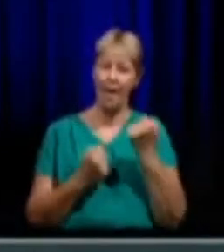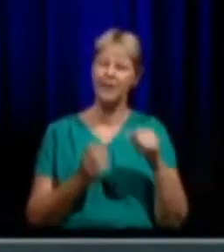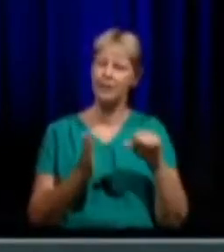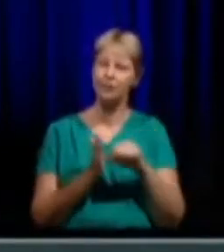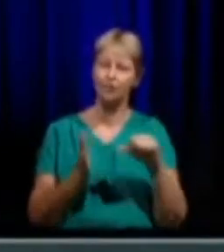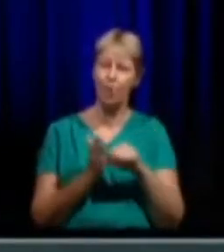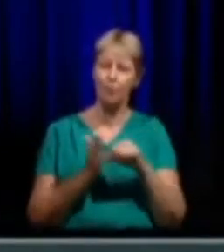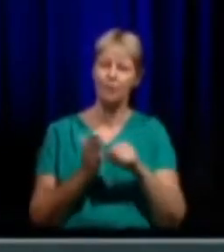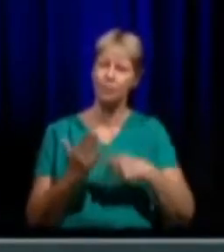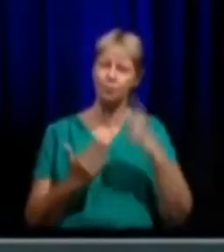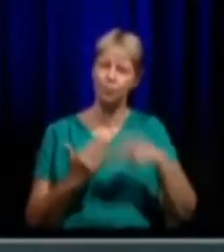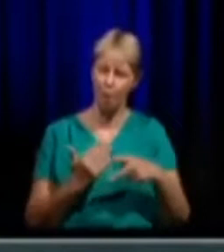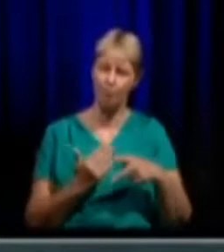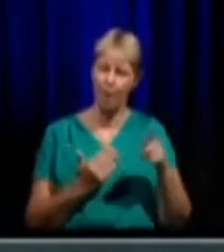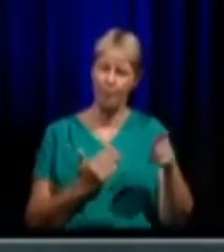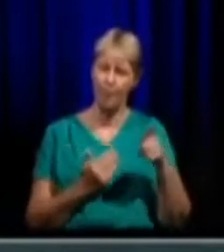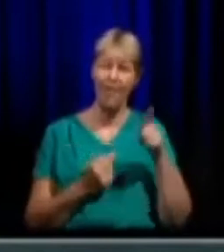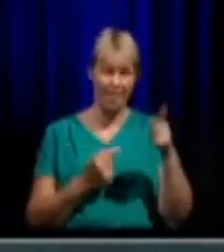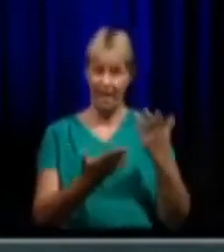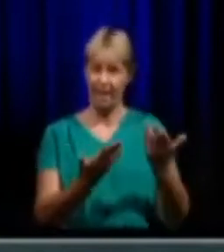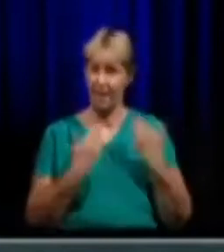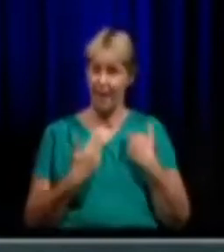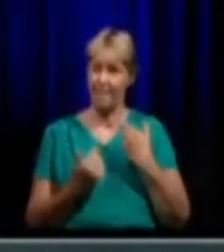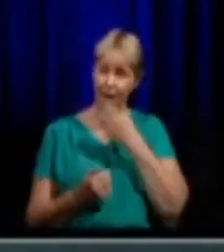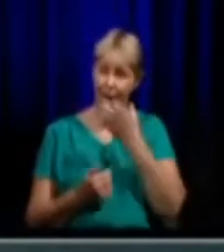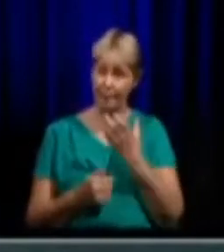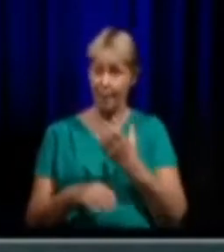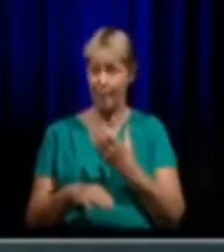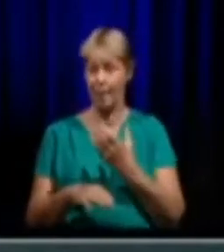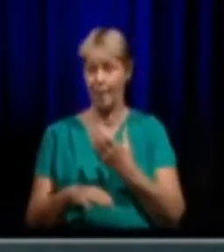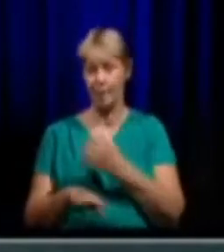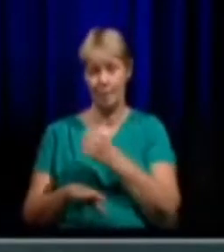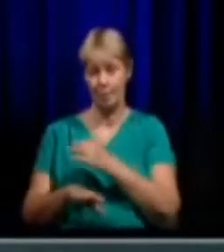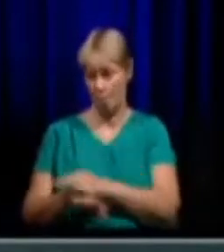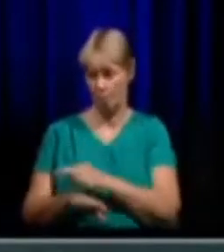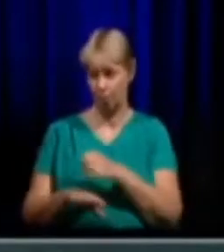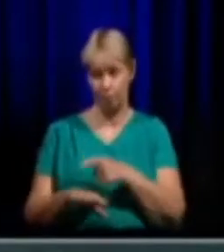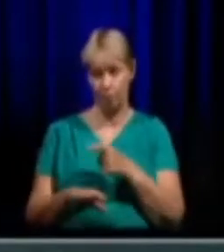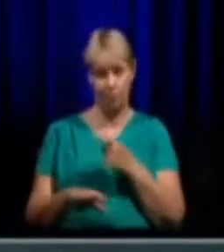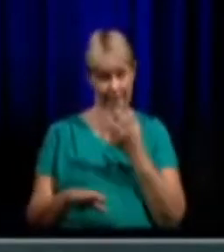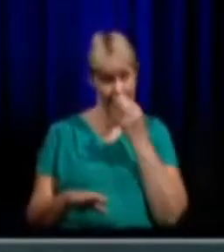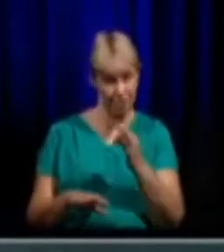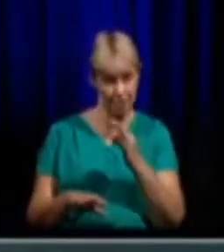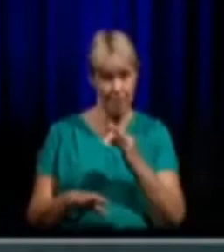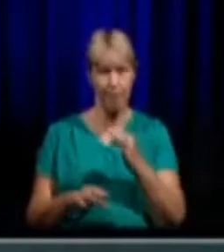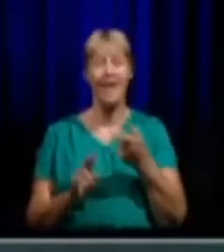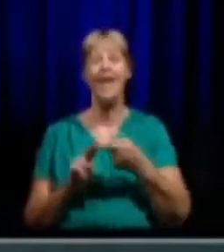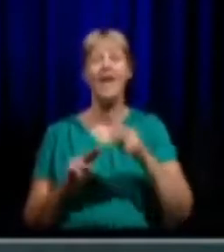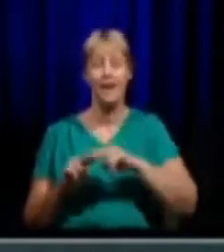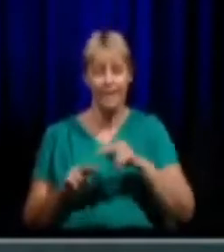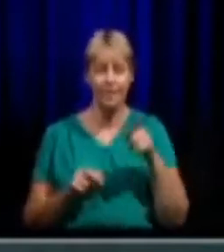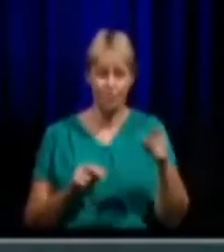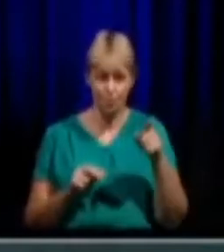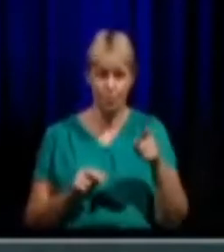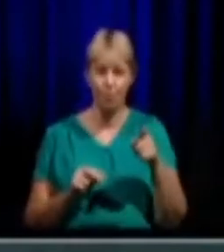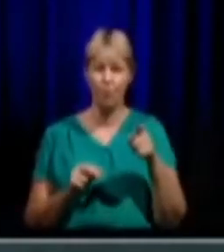you an Apple Watch for free if you committed to enough exercise every